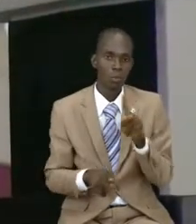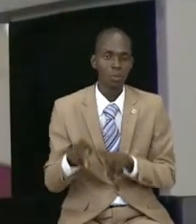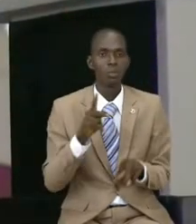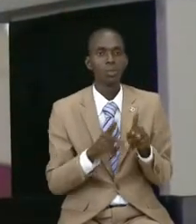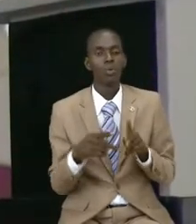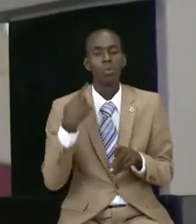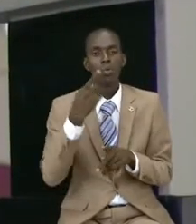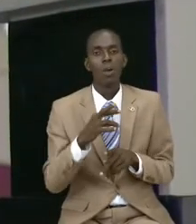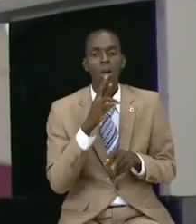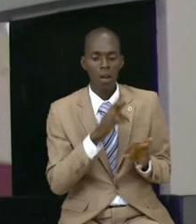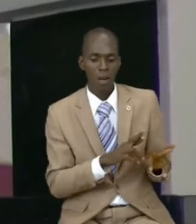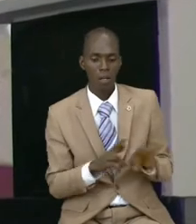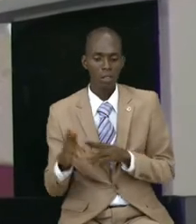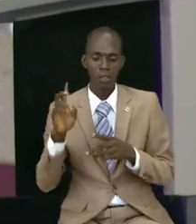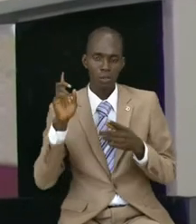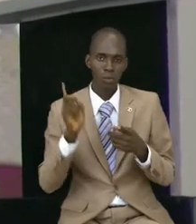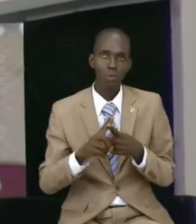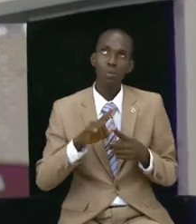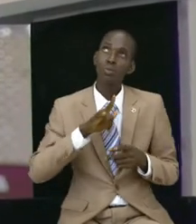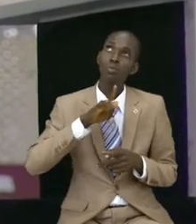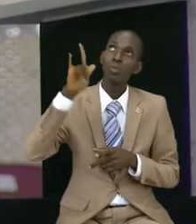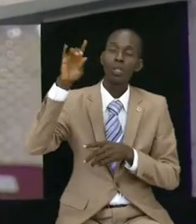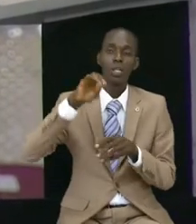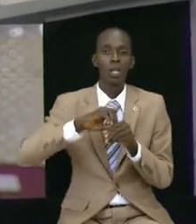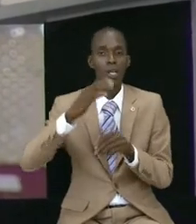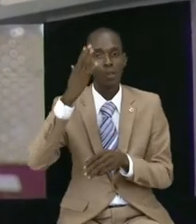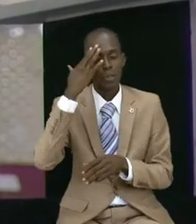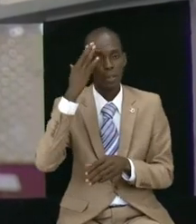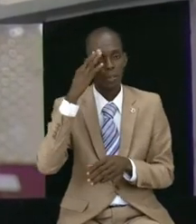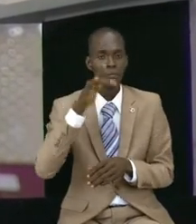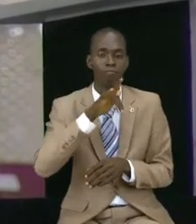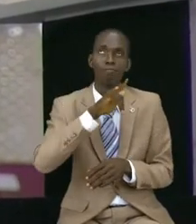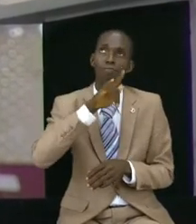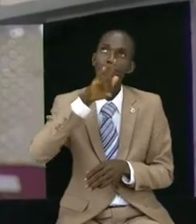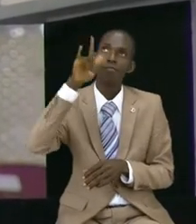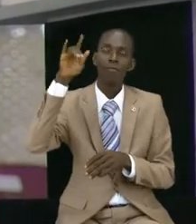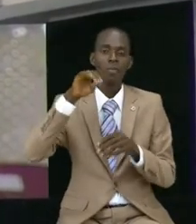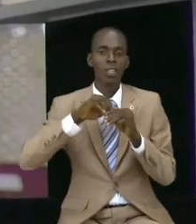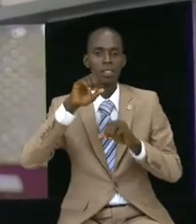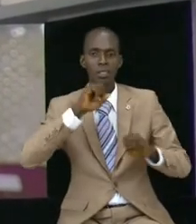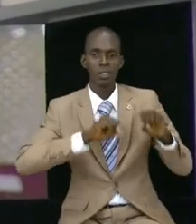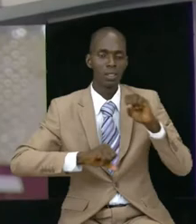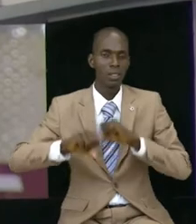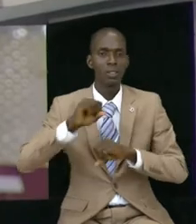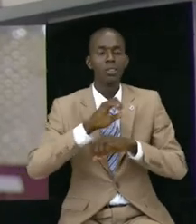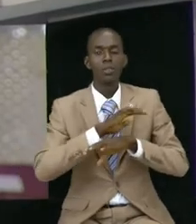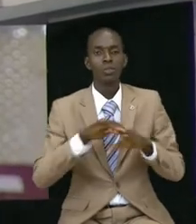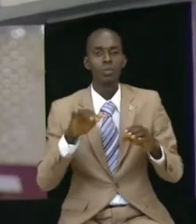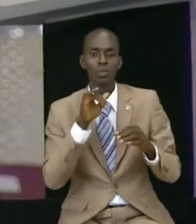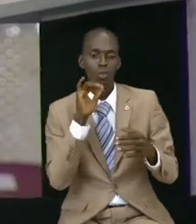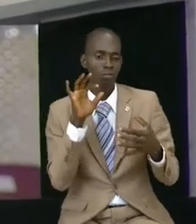are ready to soar, soar in knowledge, soar in science, they do not